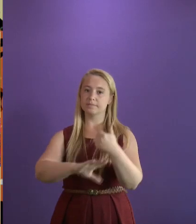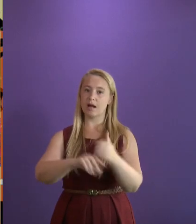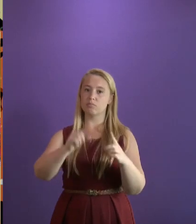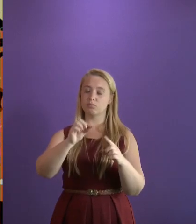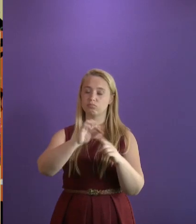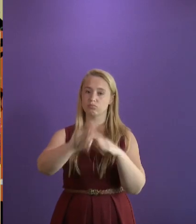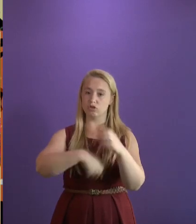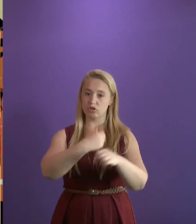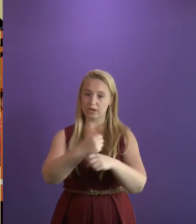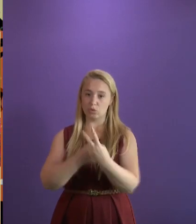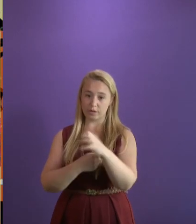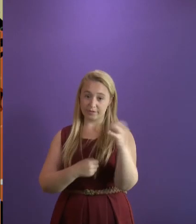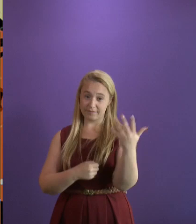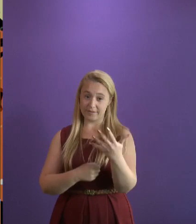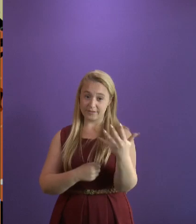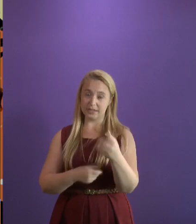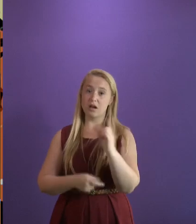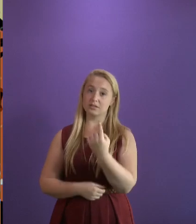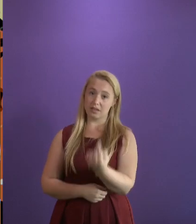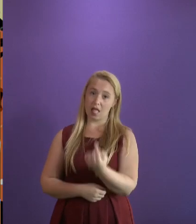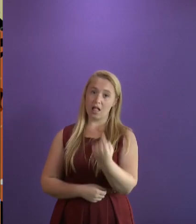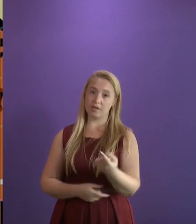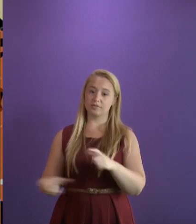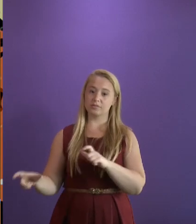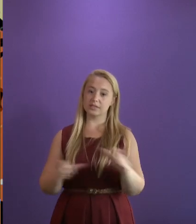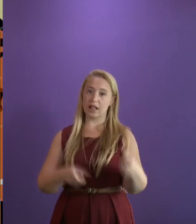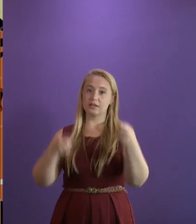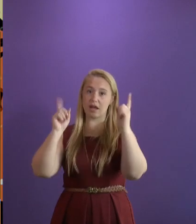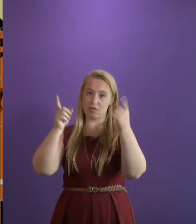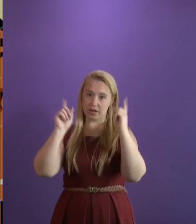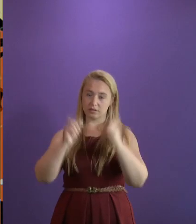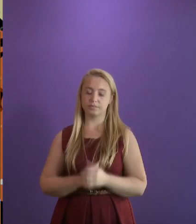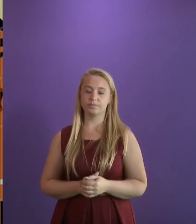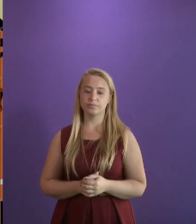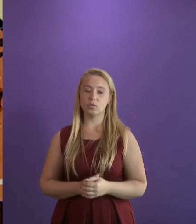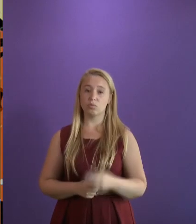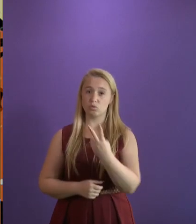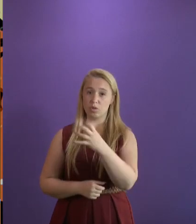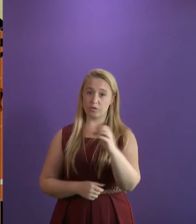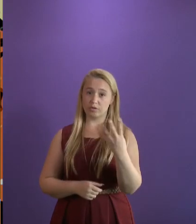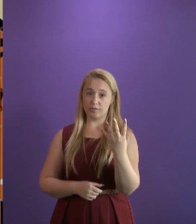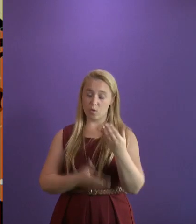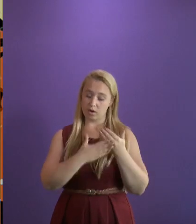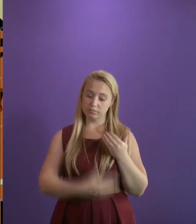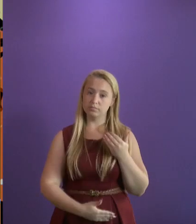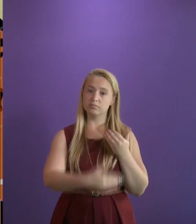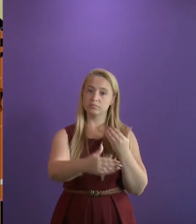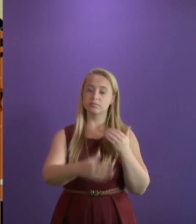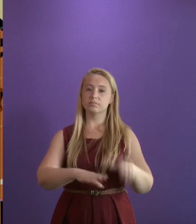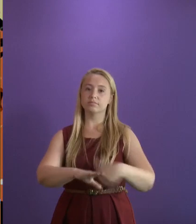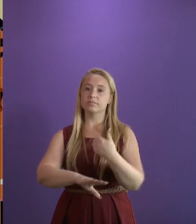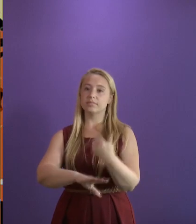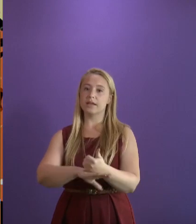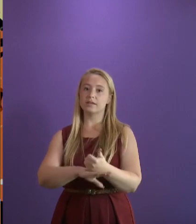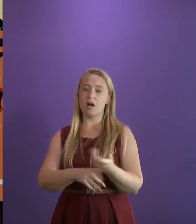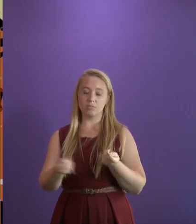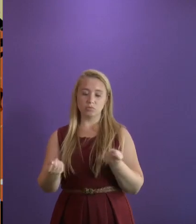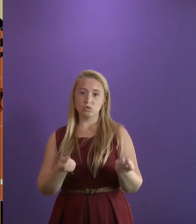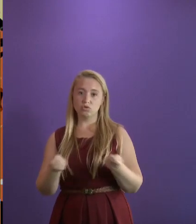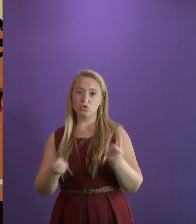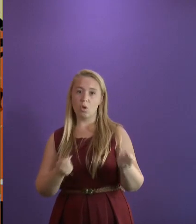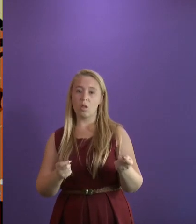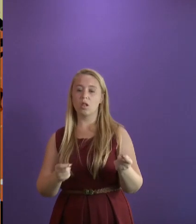2015 and she remains the director. Since 2004, Lee has been running her coaching and development company, Authentic